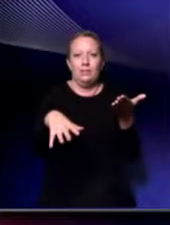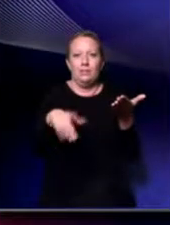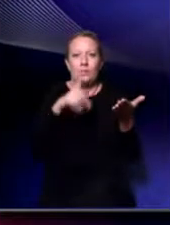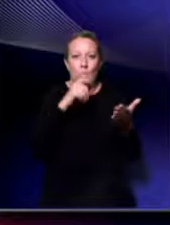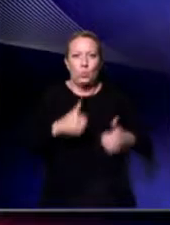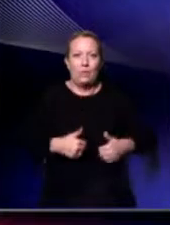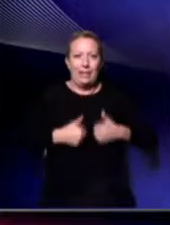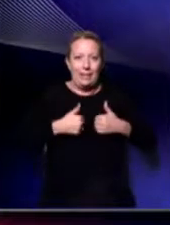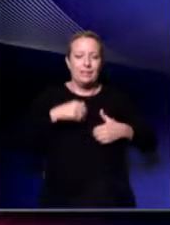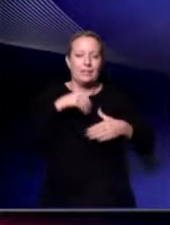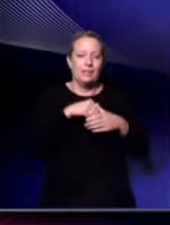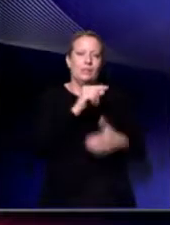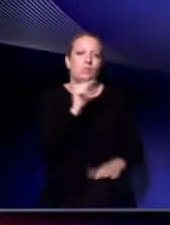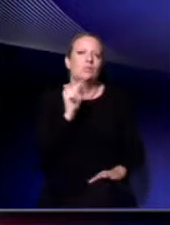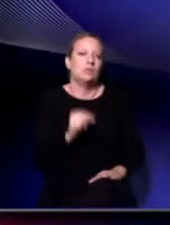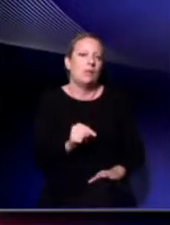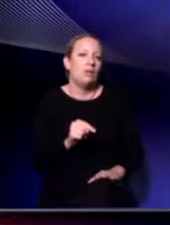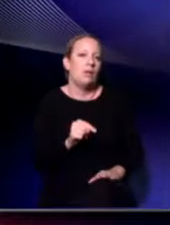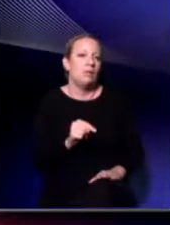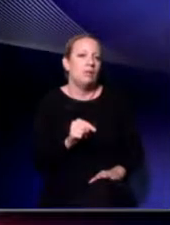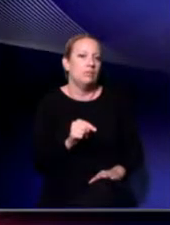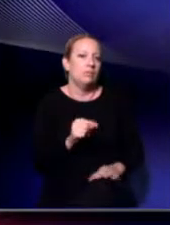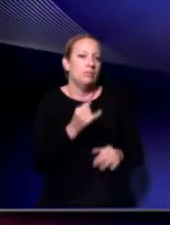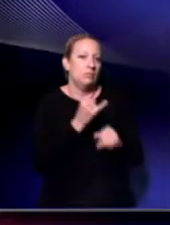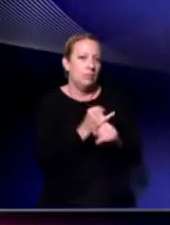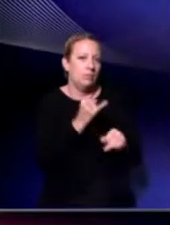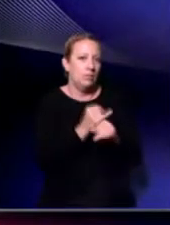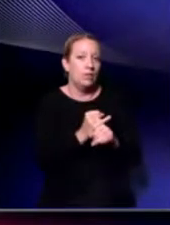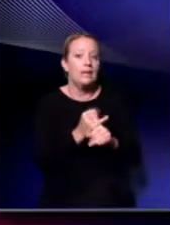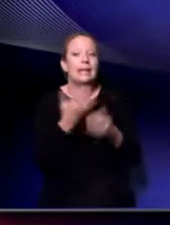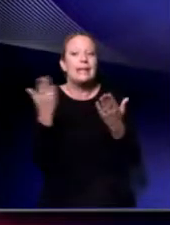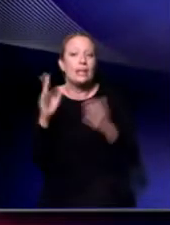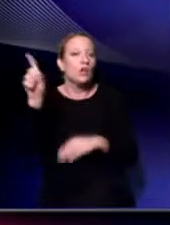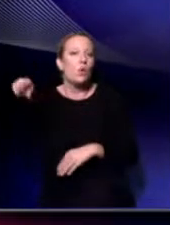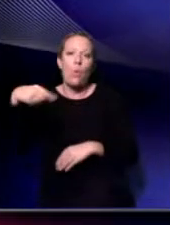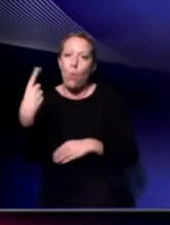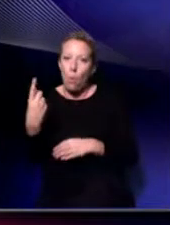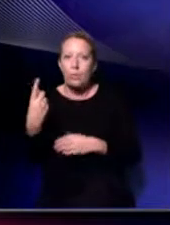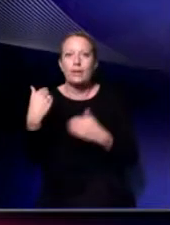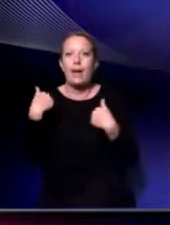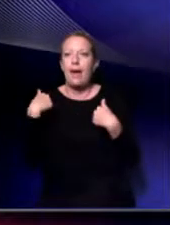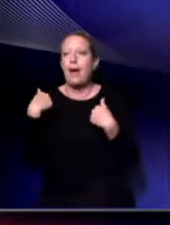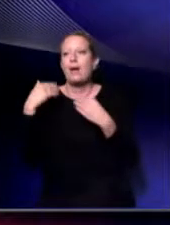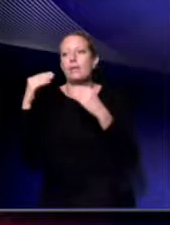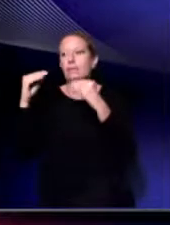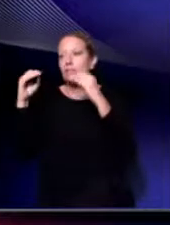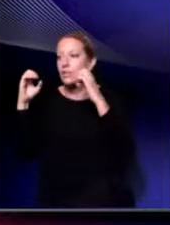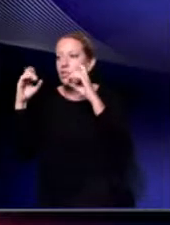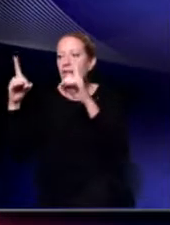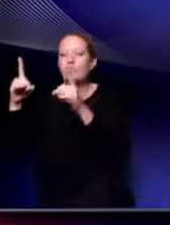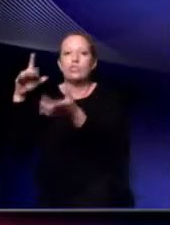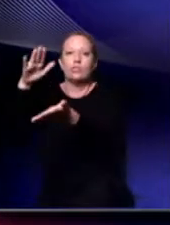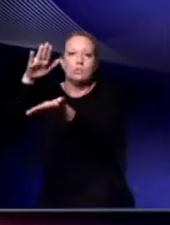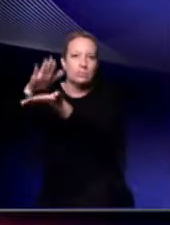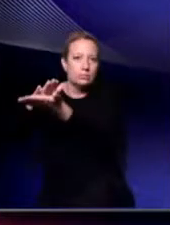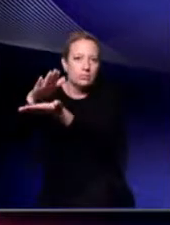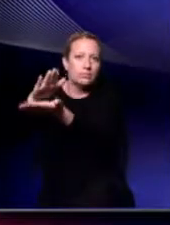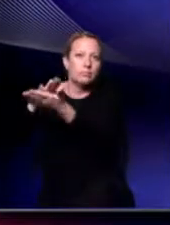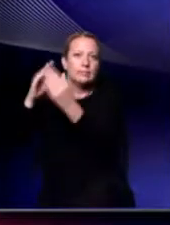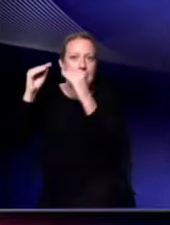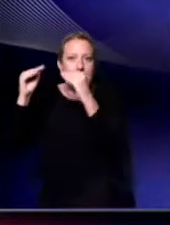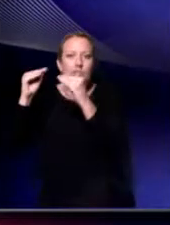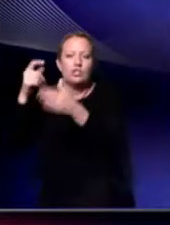down in Tucson is. So the educational costs are here. Right, So but you then we just don't- want to know how much does it cost per kid for the